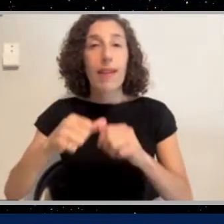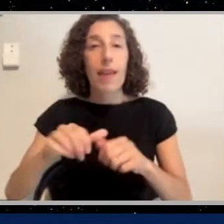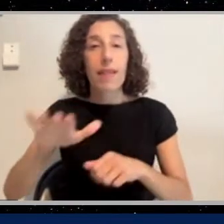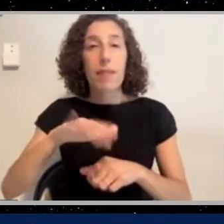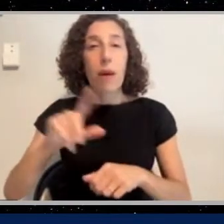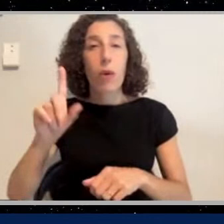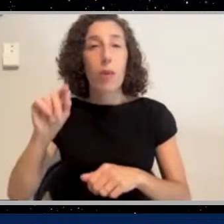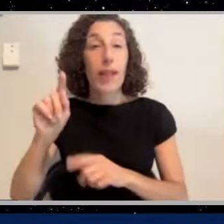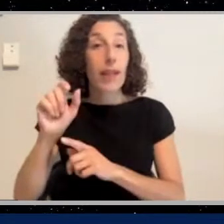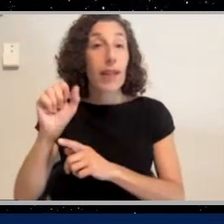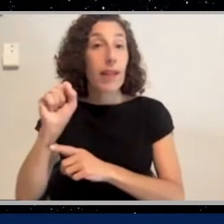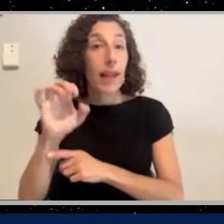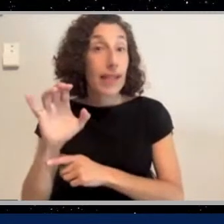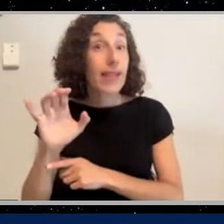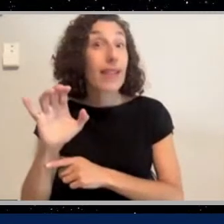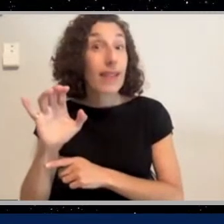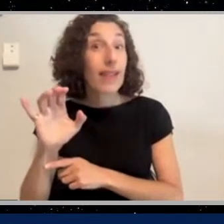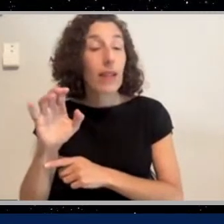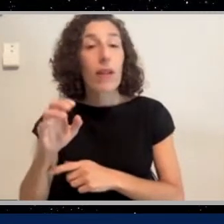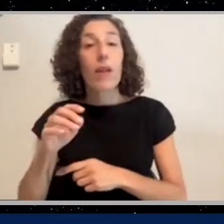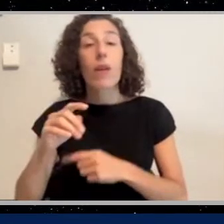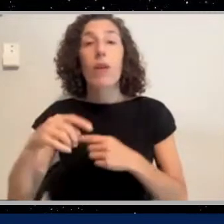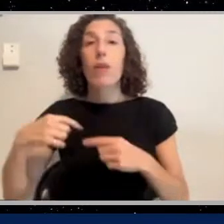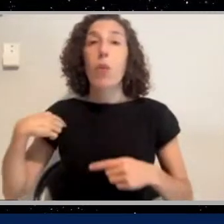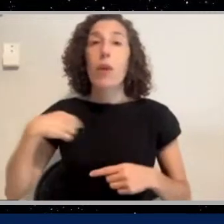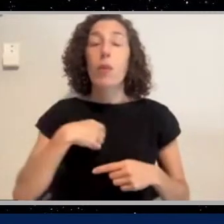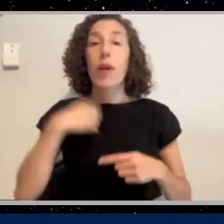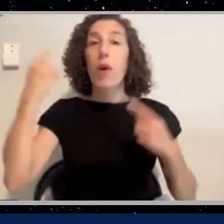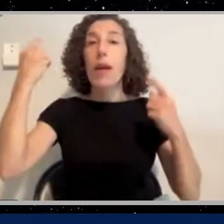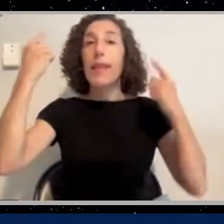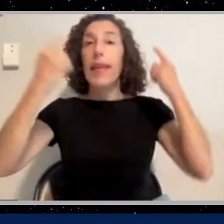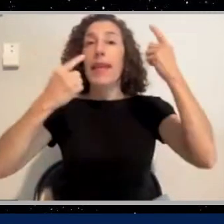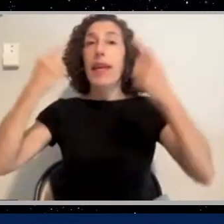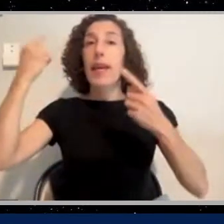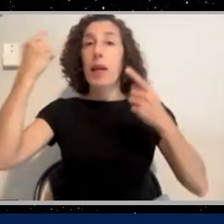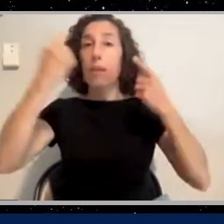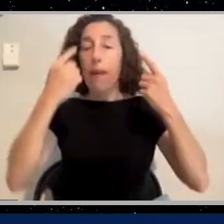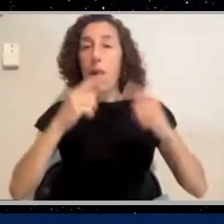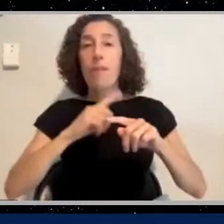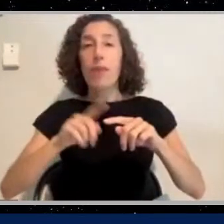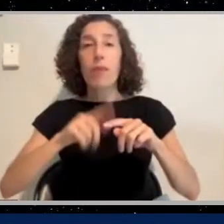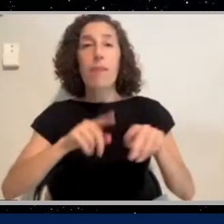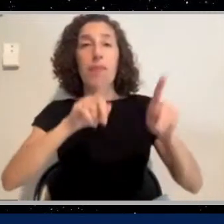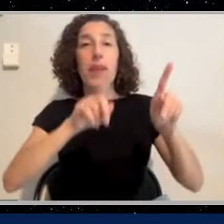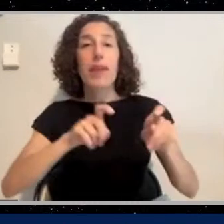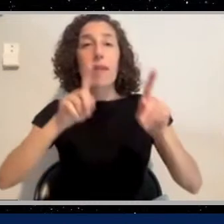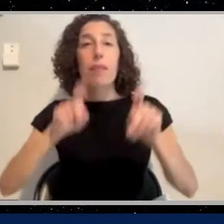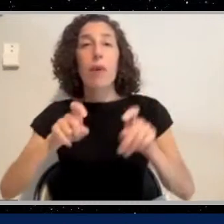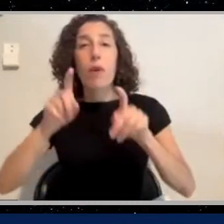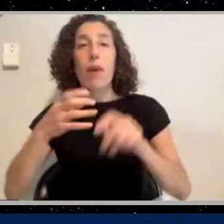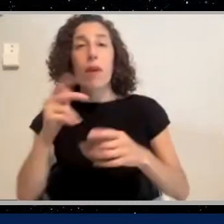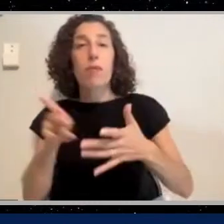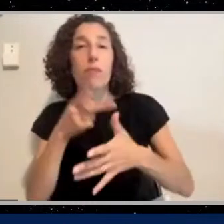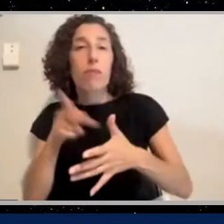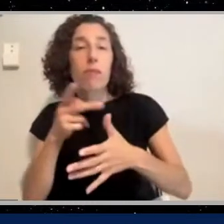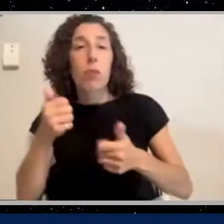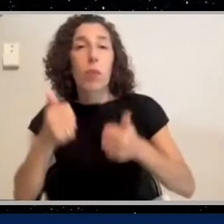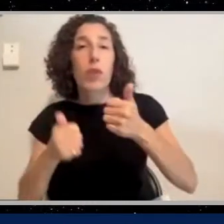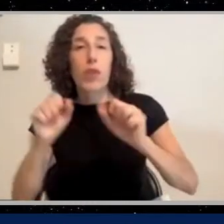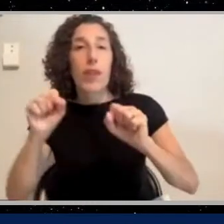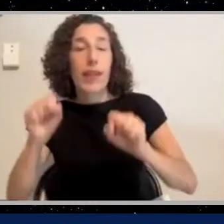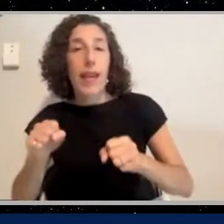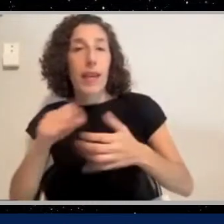so, as we're thinking of experiments and down selecting to the ones that we can actually do, we have to frame